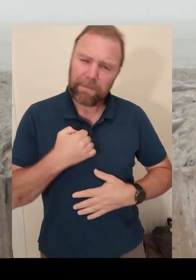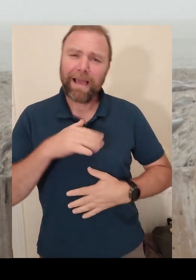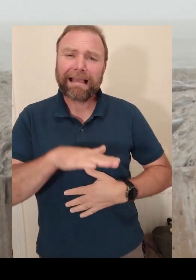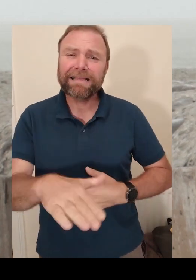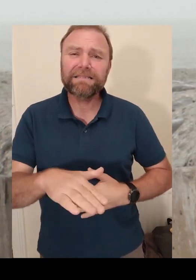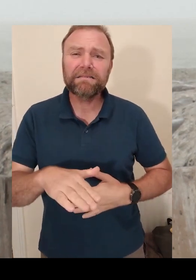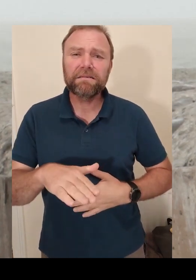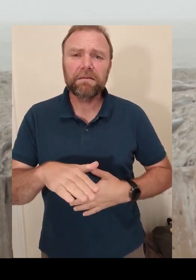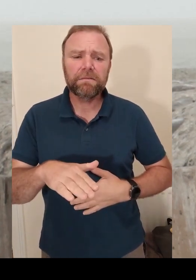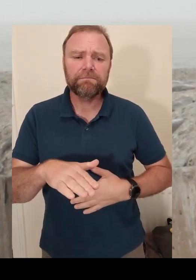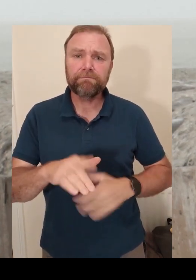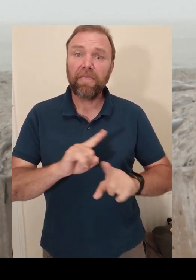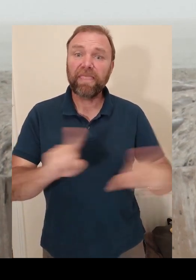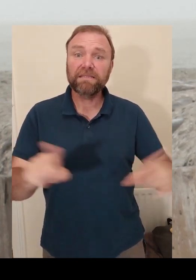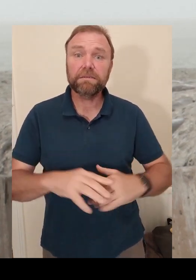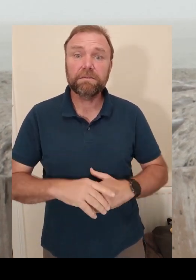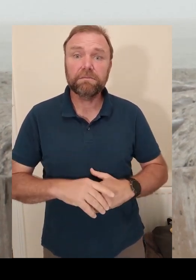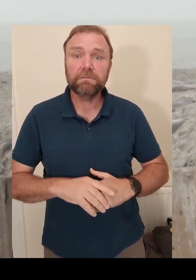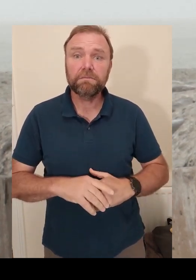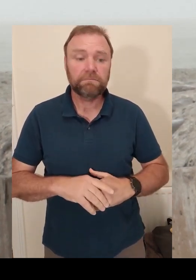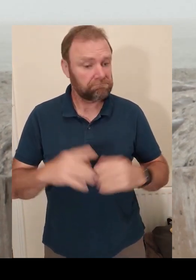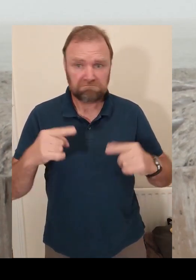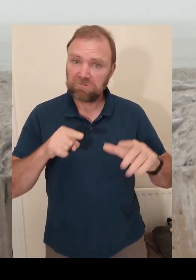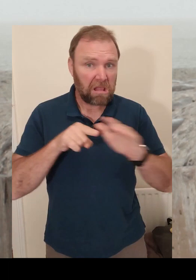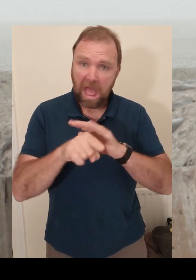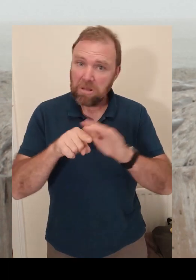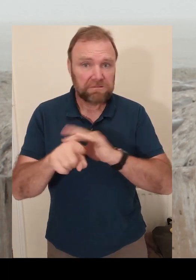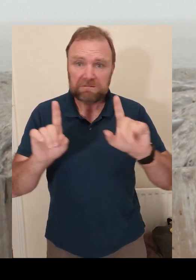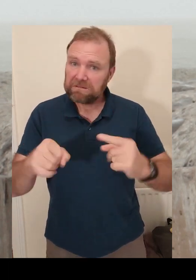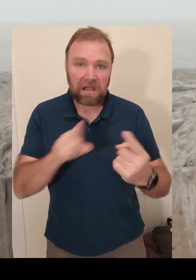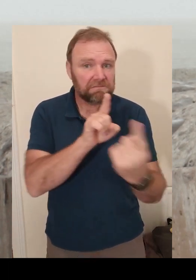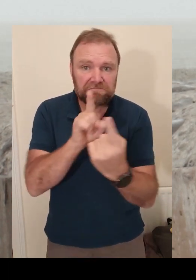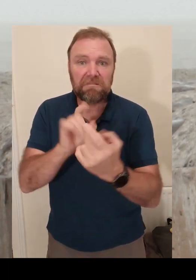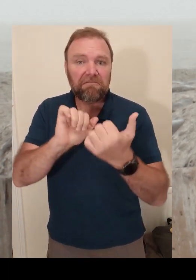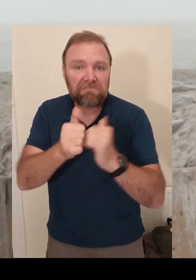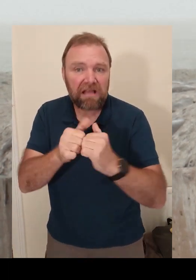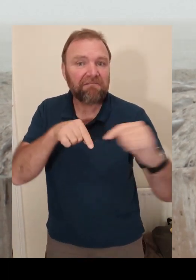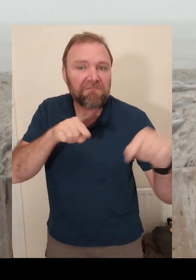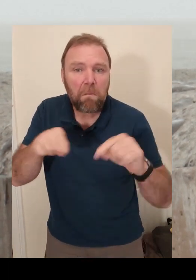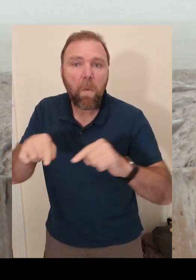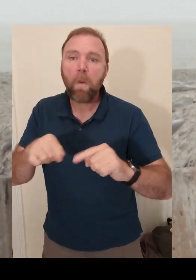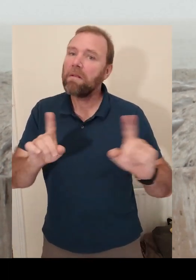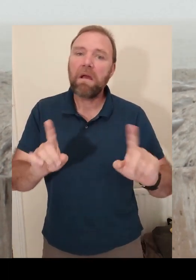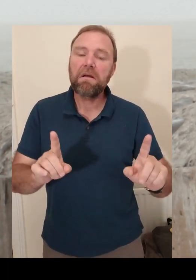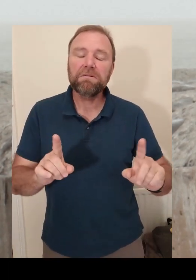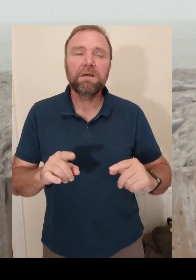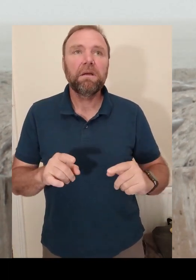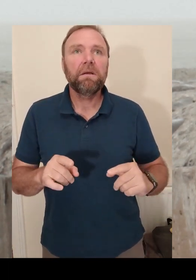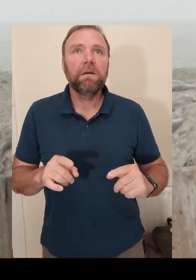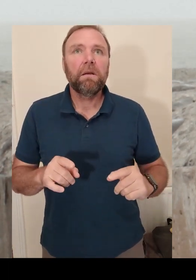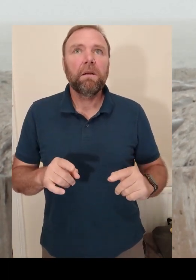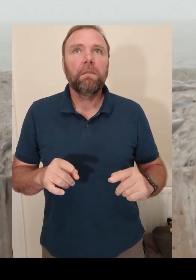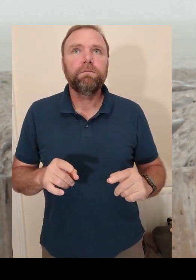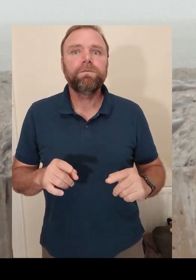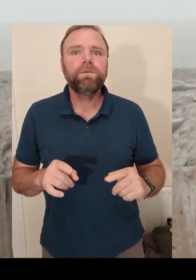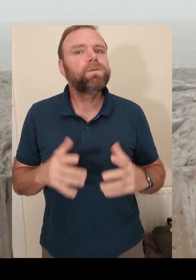I'm saying that to my kids, you know, right, this is it now, you know, we ain't going out, we're not playing football with your mates, you